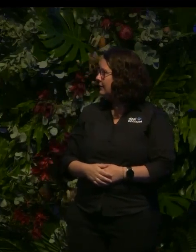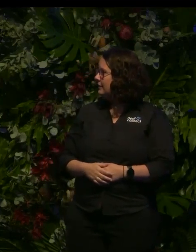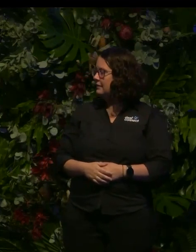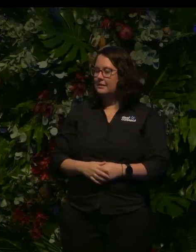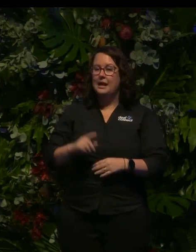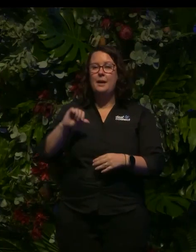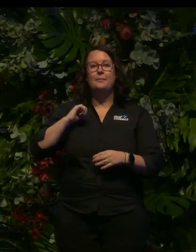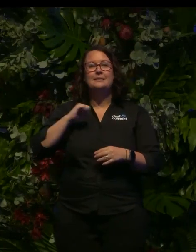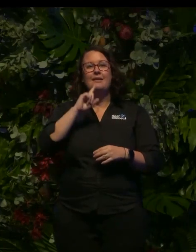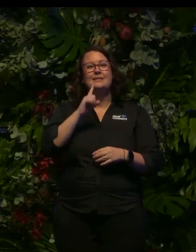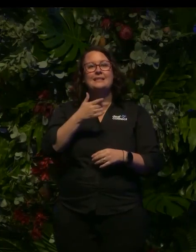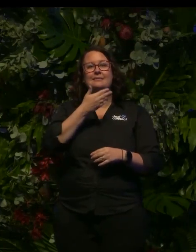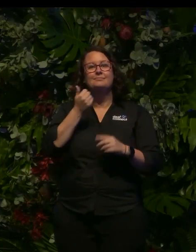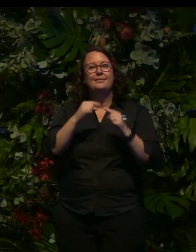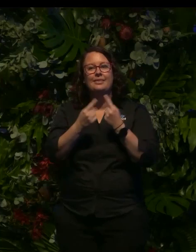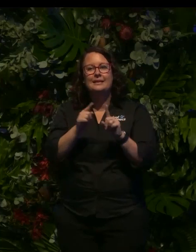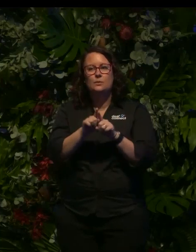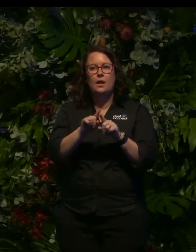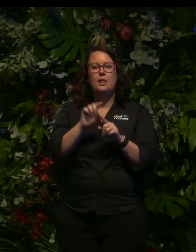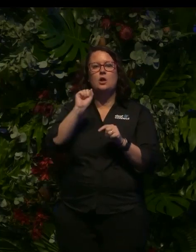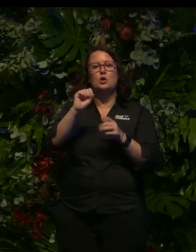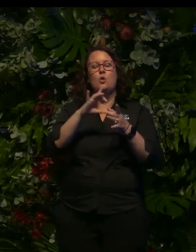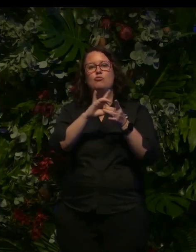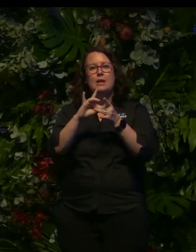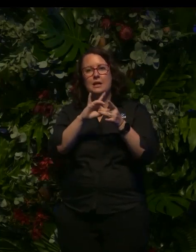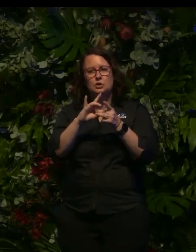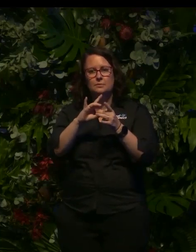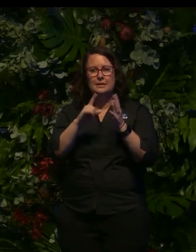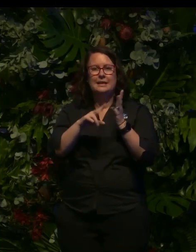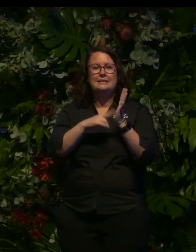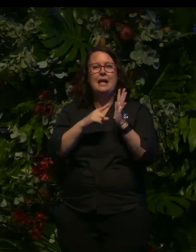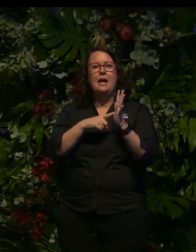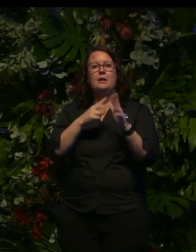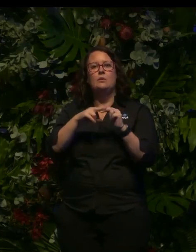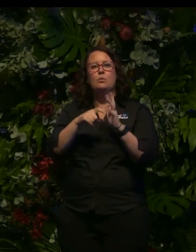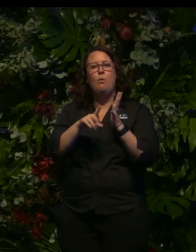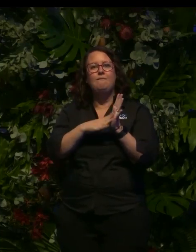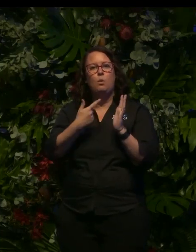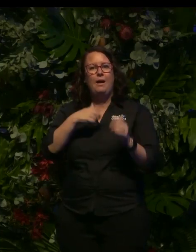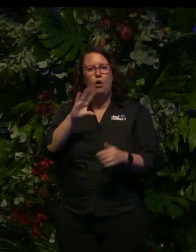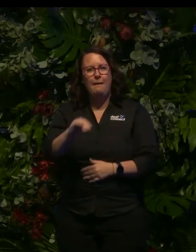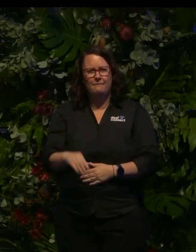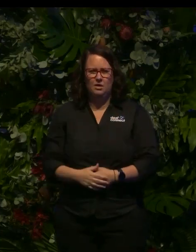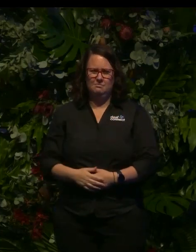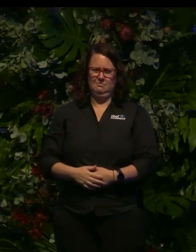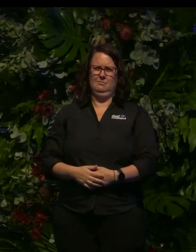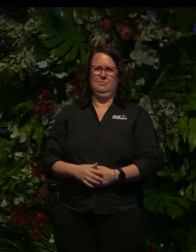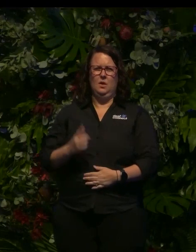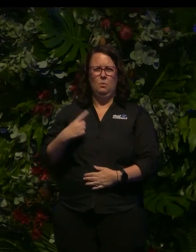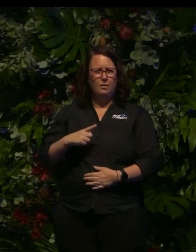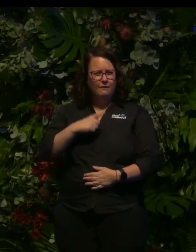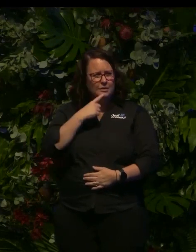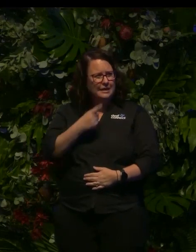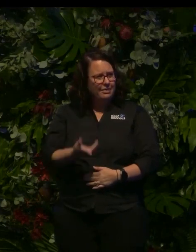such delightful things as, well, your relationship will be unlawful where I come from. Lovely.